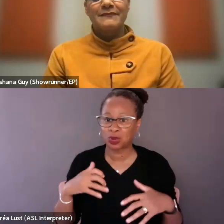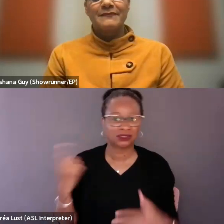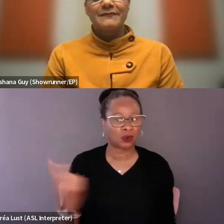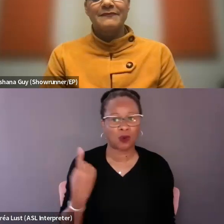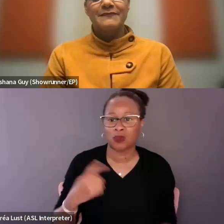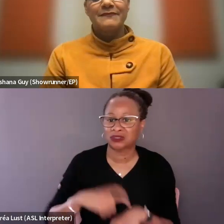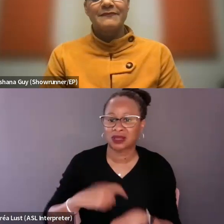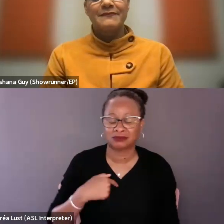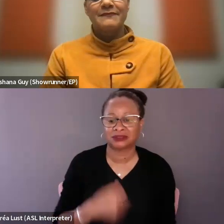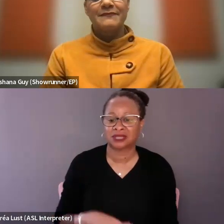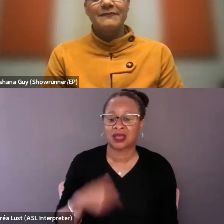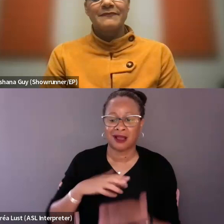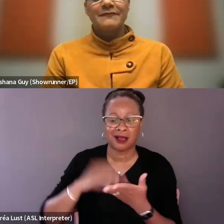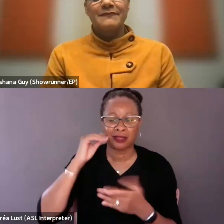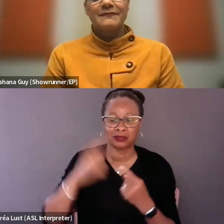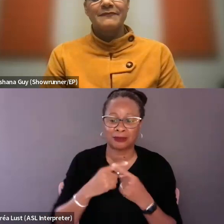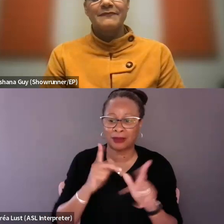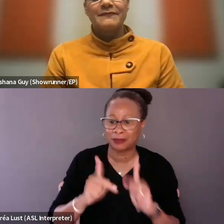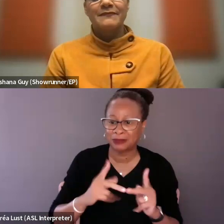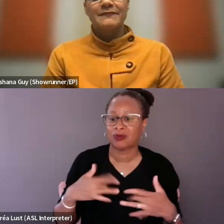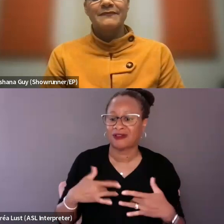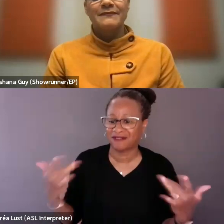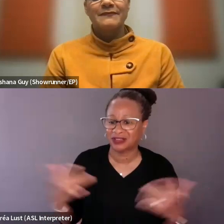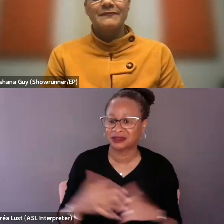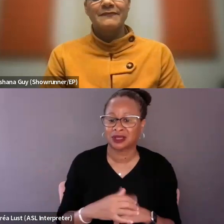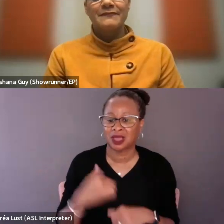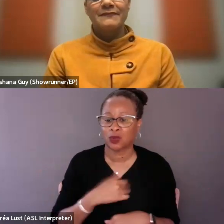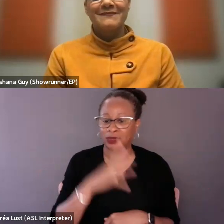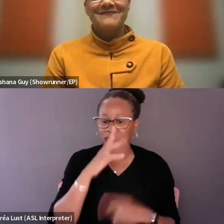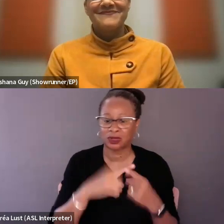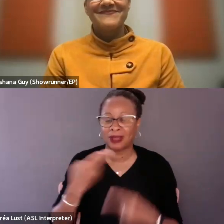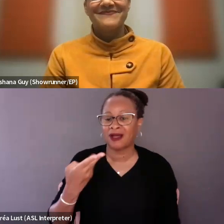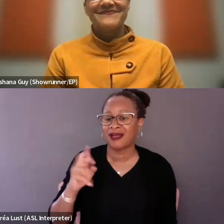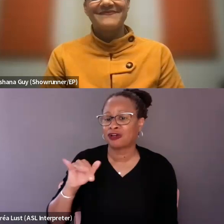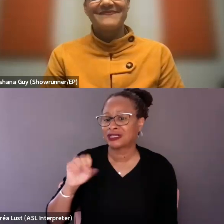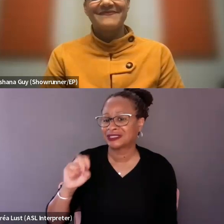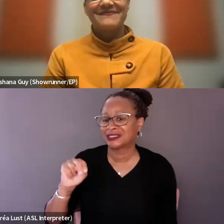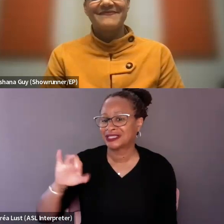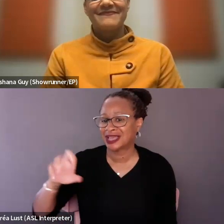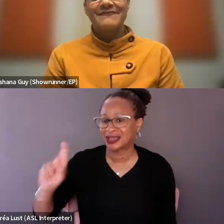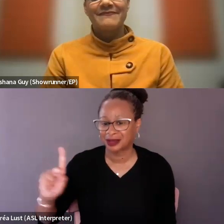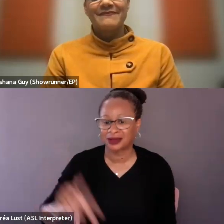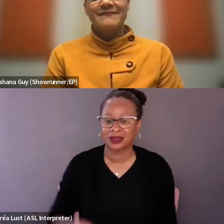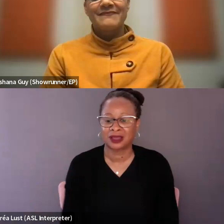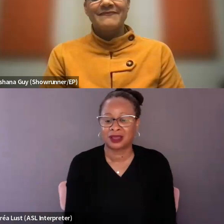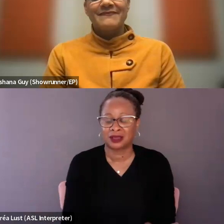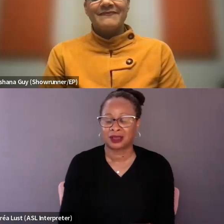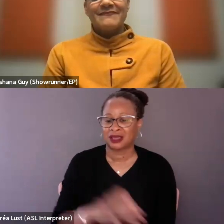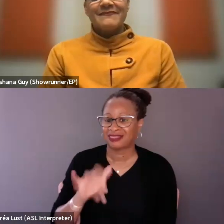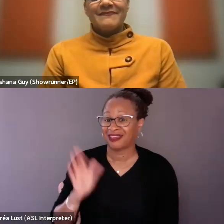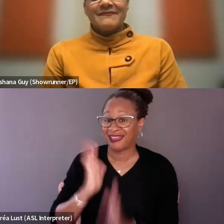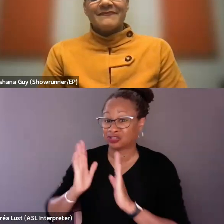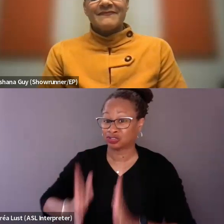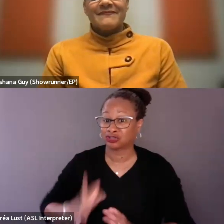time. I learned about people and events. I mean, we talk about Harris Neck, right? Like the Harris Neck